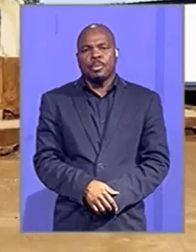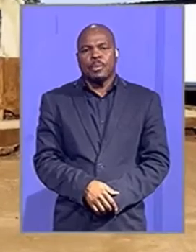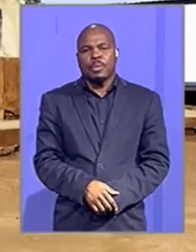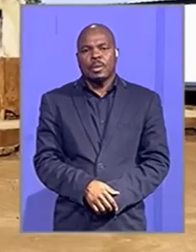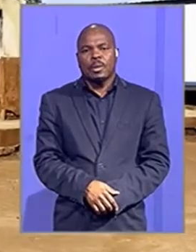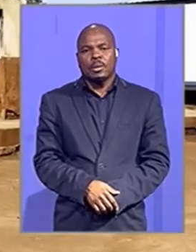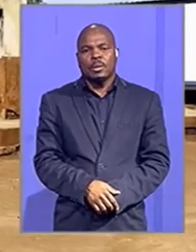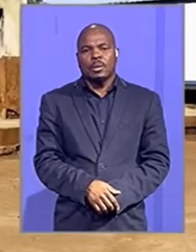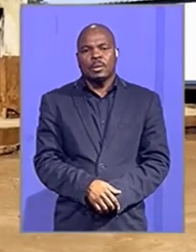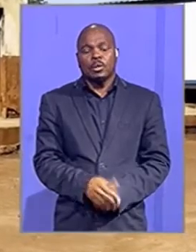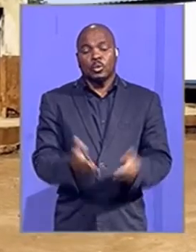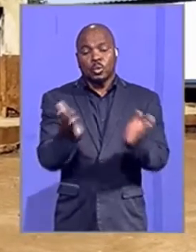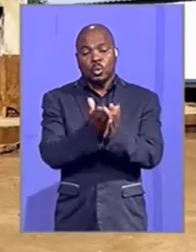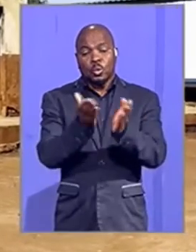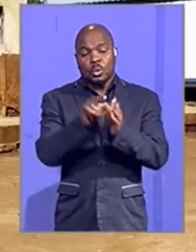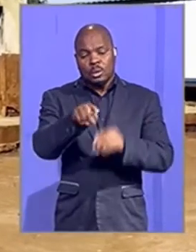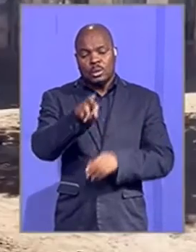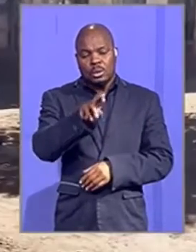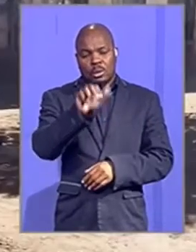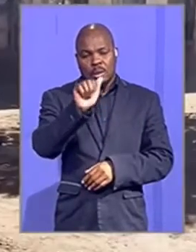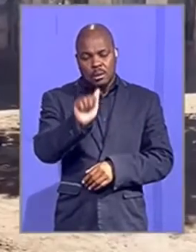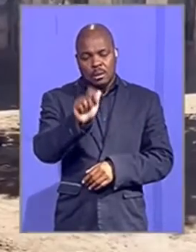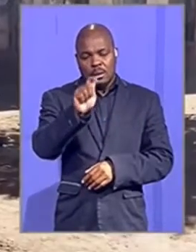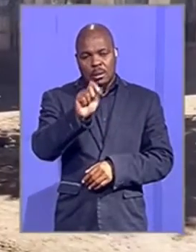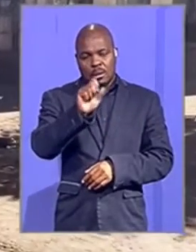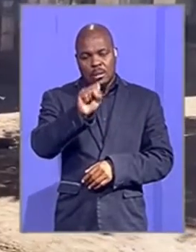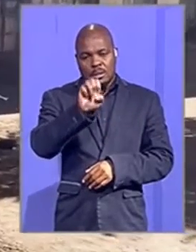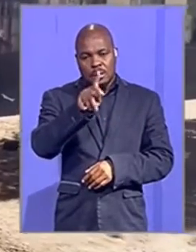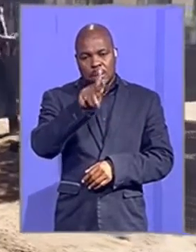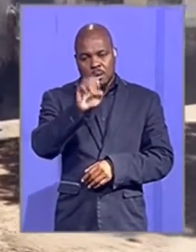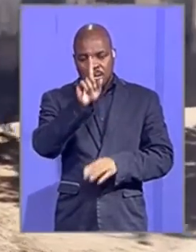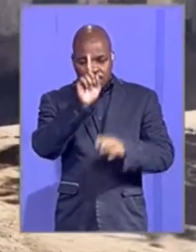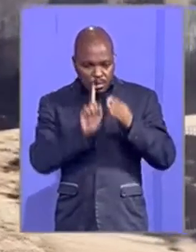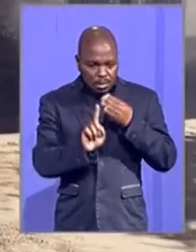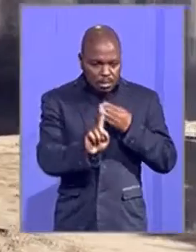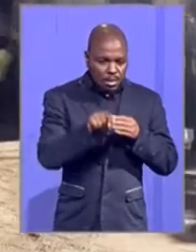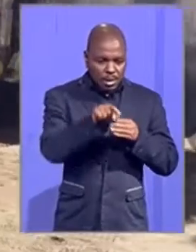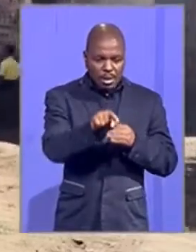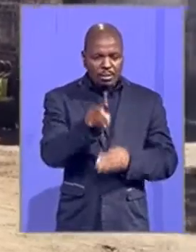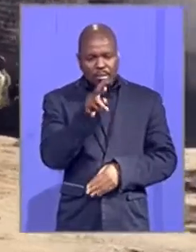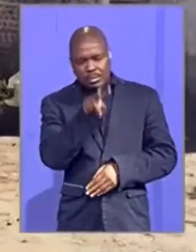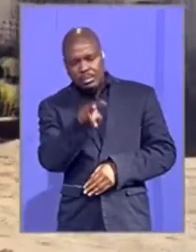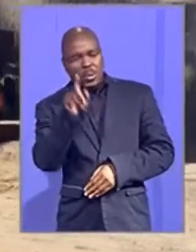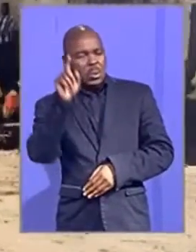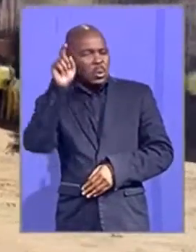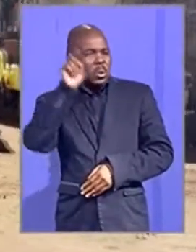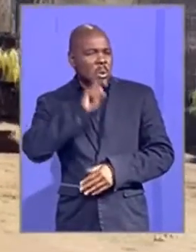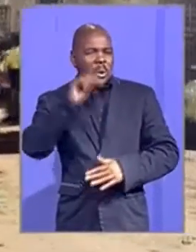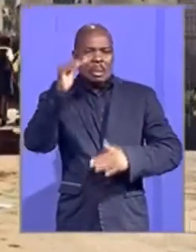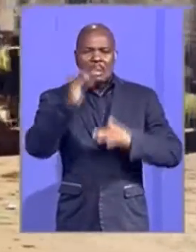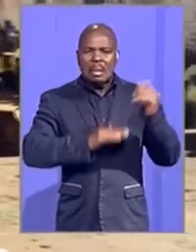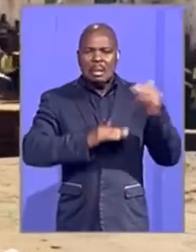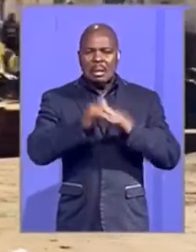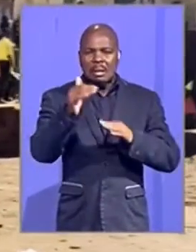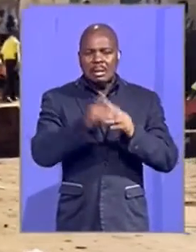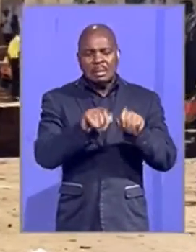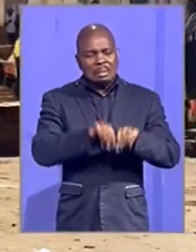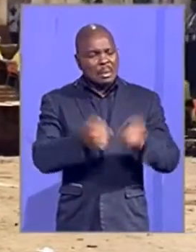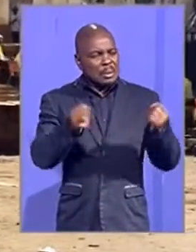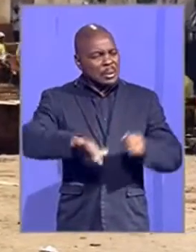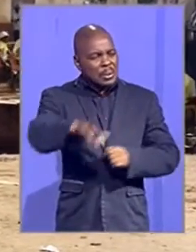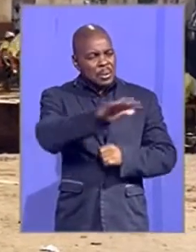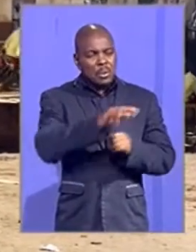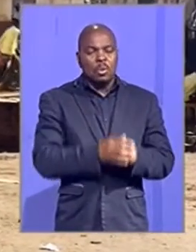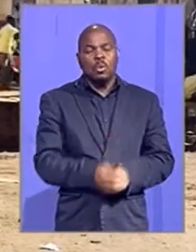ge o tsena ka lesoro la sekolo sa Ga-Ratšeke o gahlanetšwa ke marope le meago yeo e hlagetšego mo ke fao bokamoso be barutwana